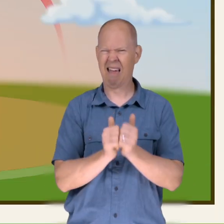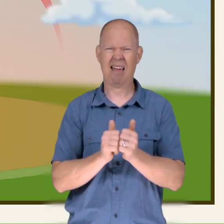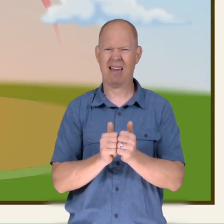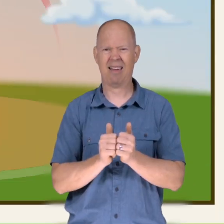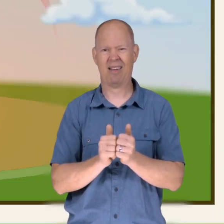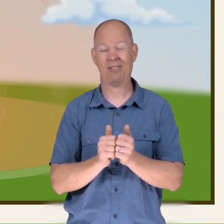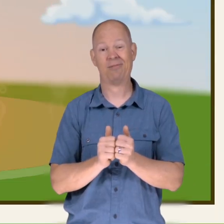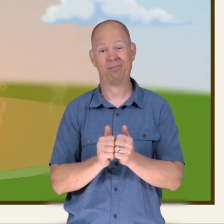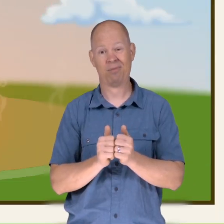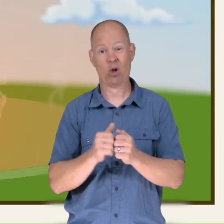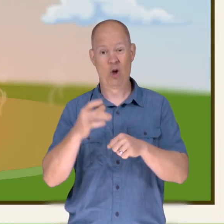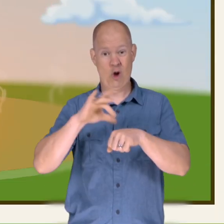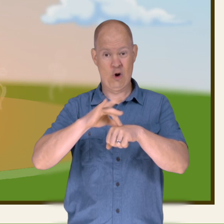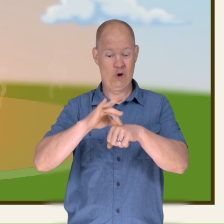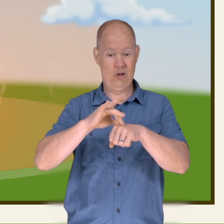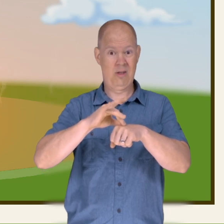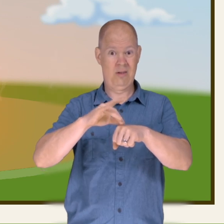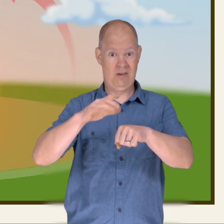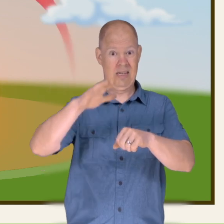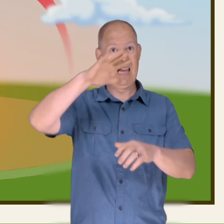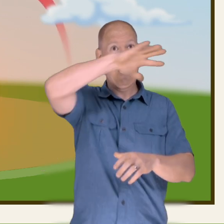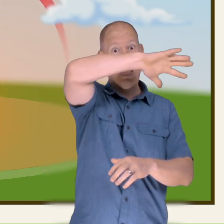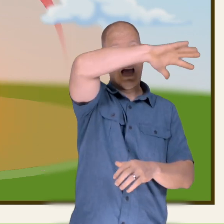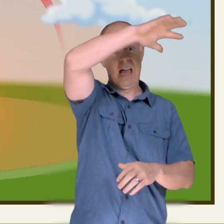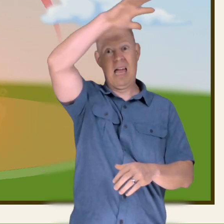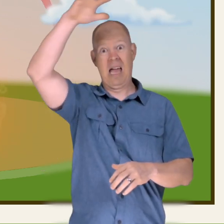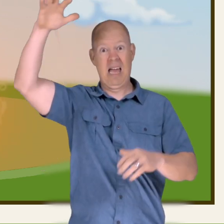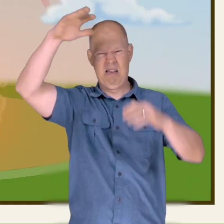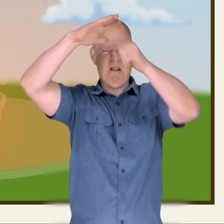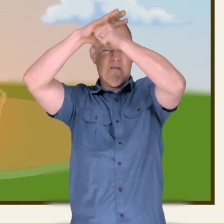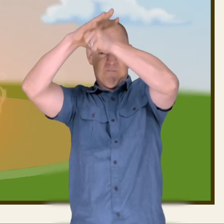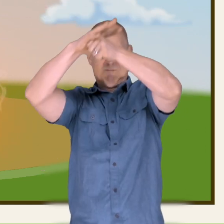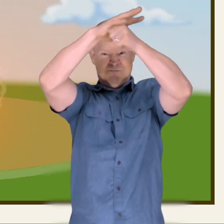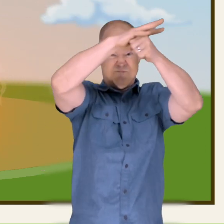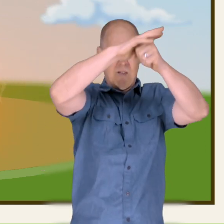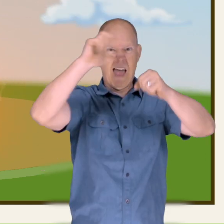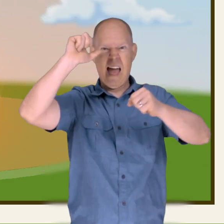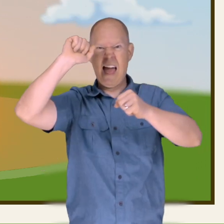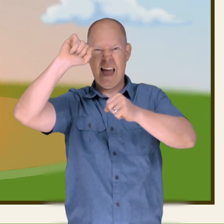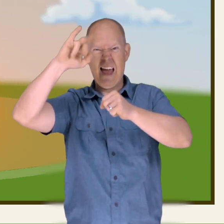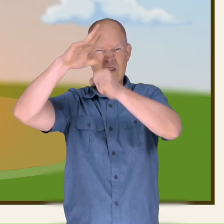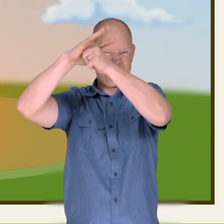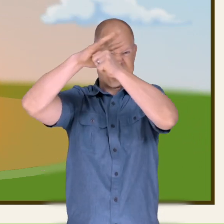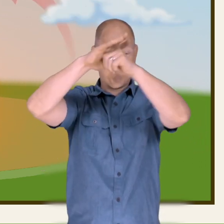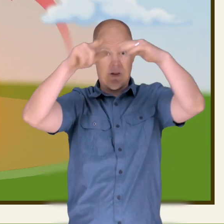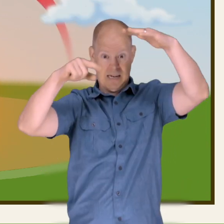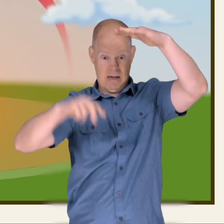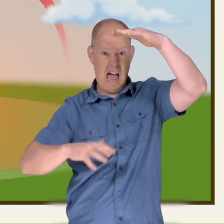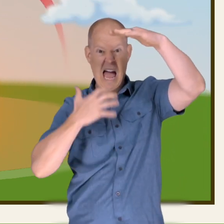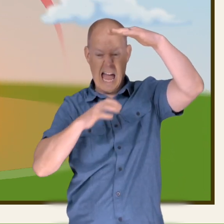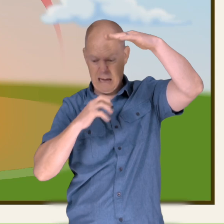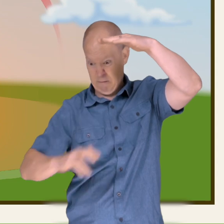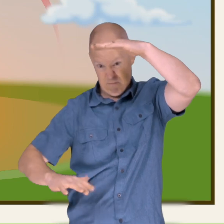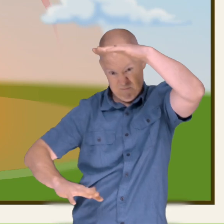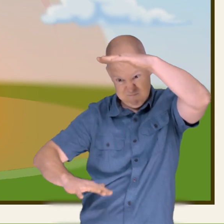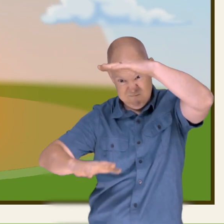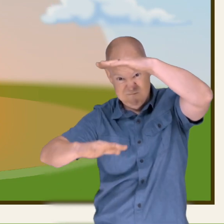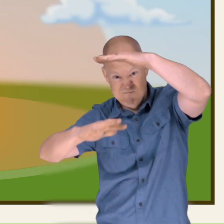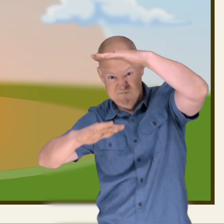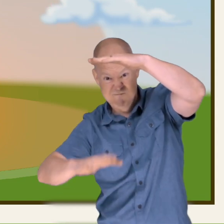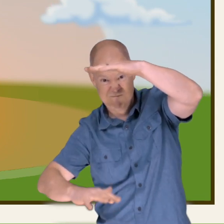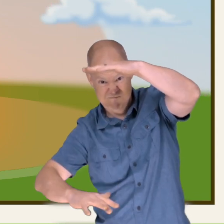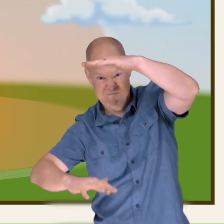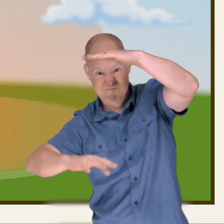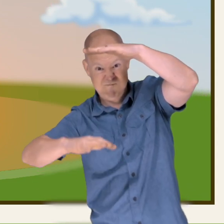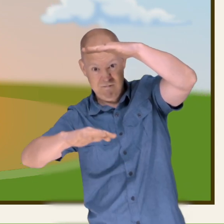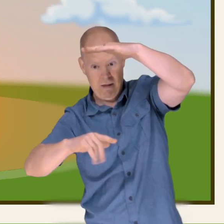pressure in the Earth's atmosphere builds up and holds hot air on the Earth's surface. This decreases the